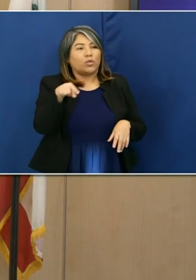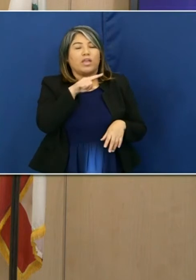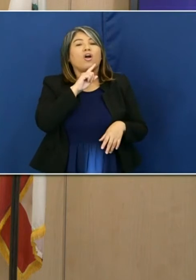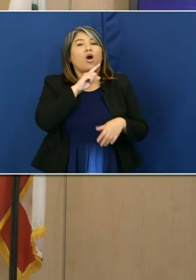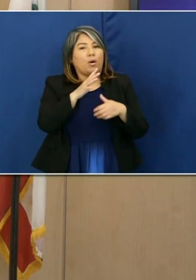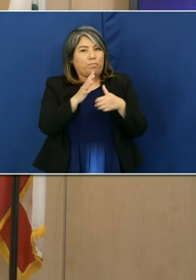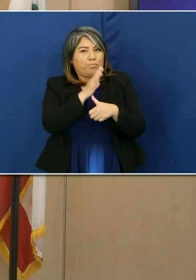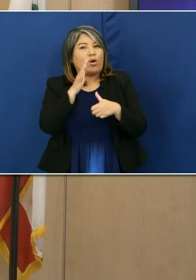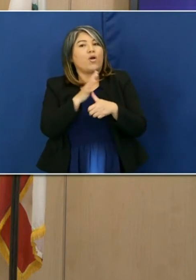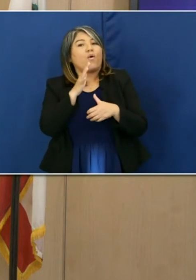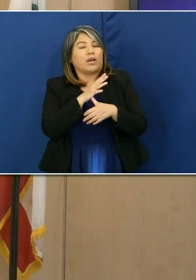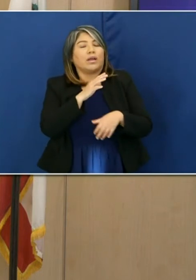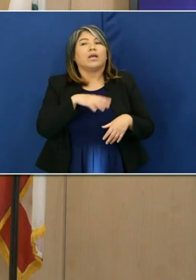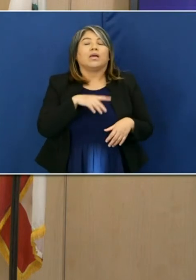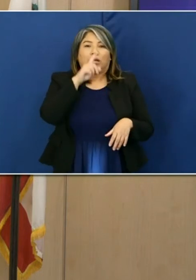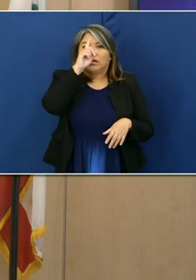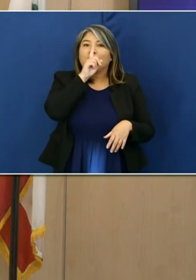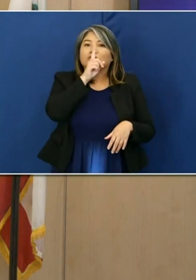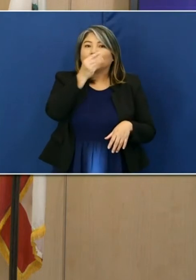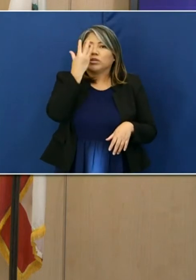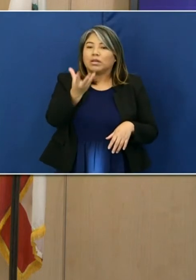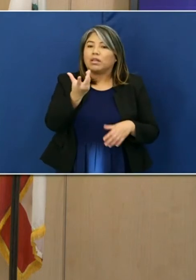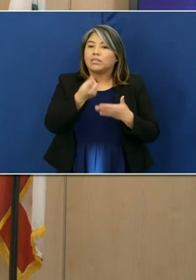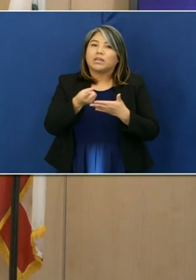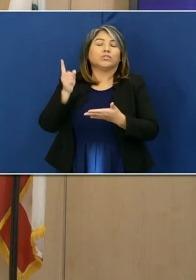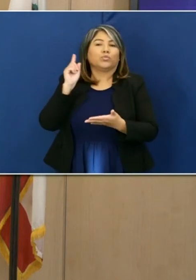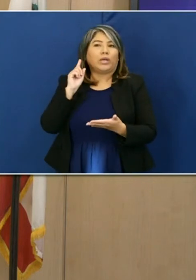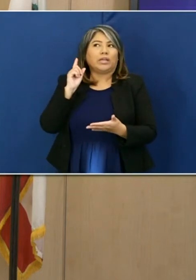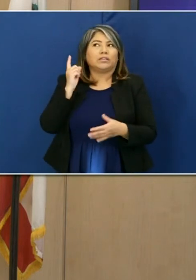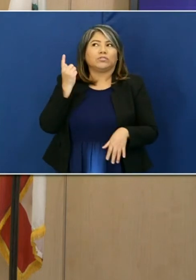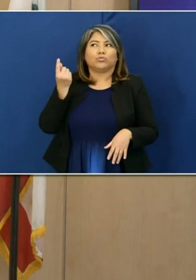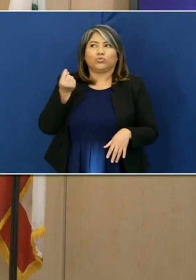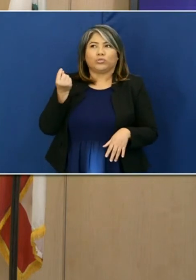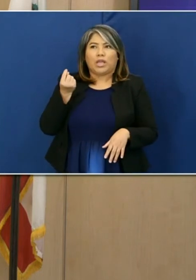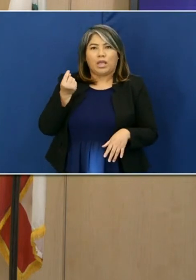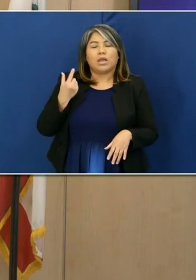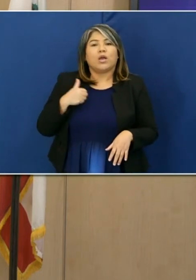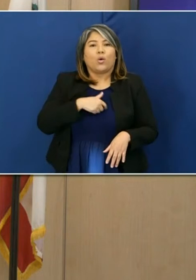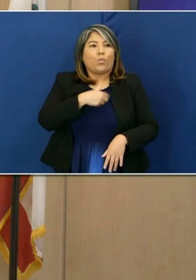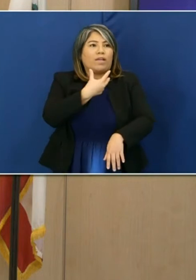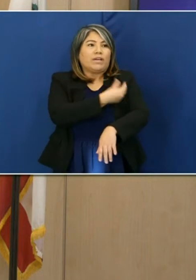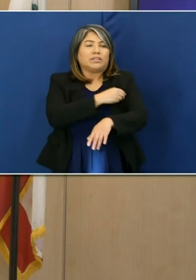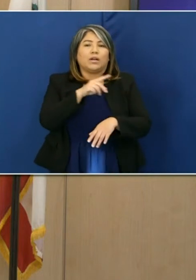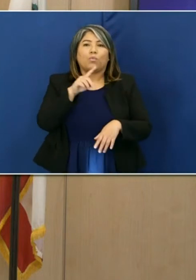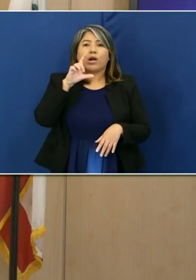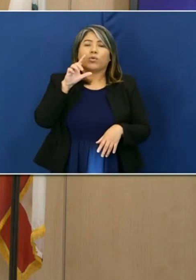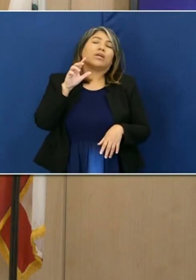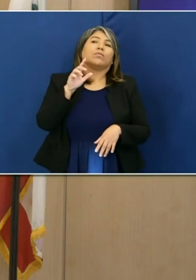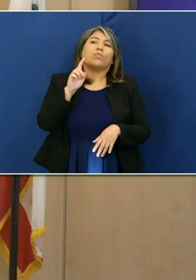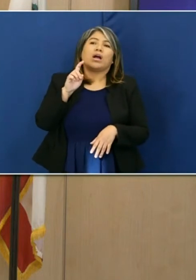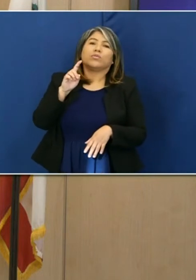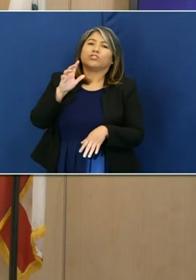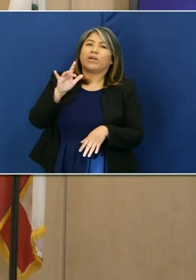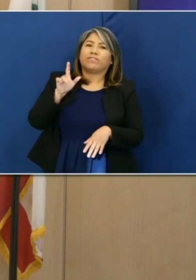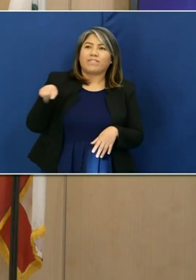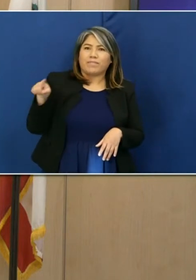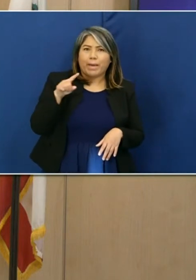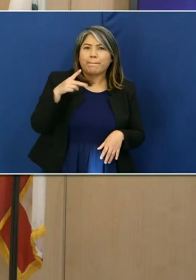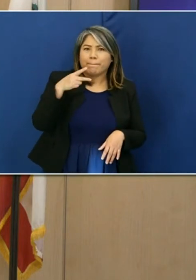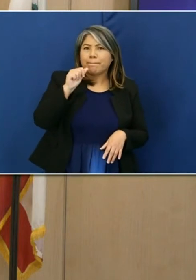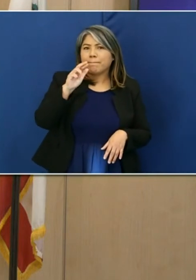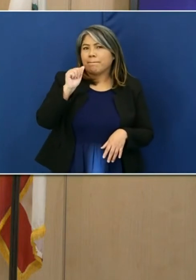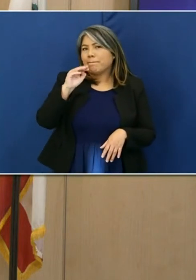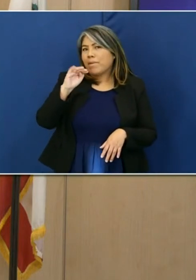priority, and in fact, last week, on Tuesday of last week, we vaccinated 125 paramedics. So we have